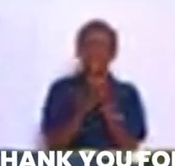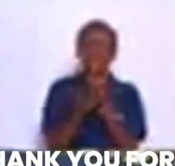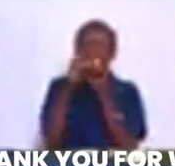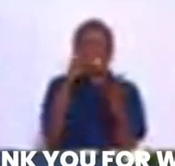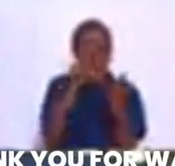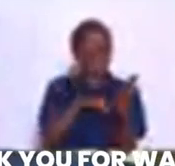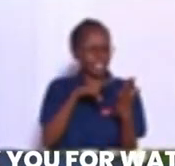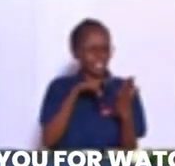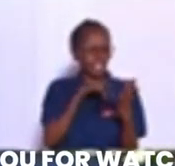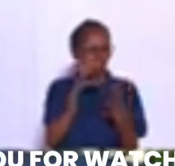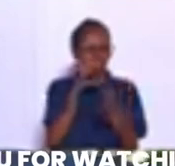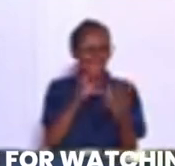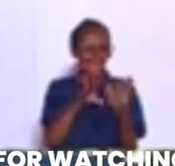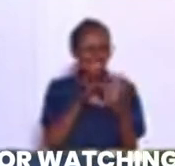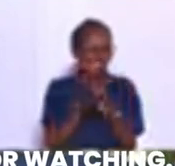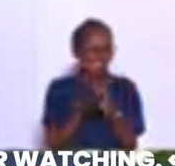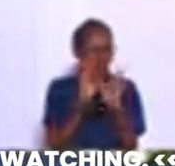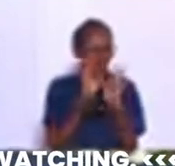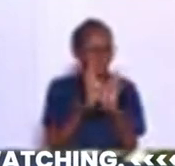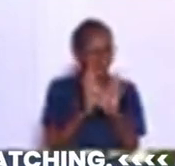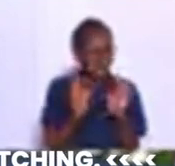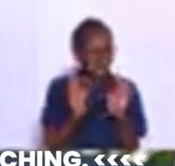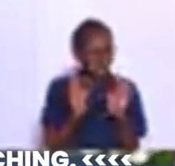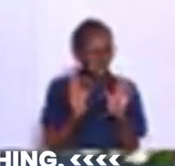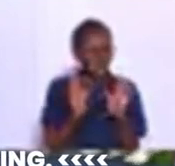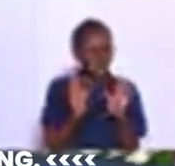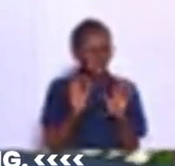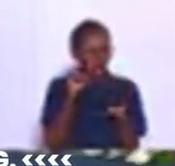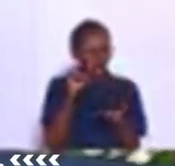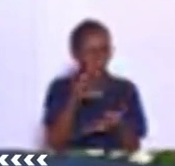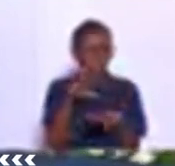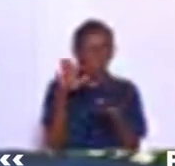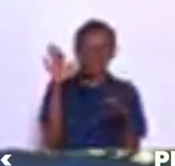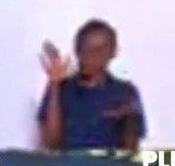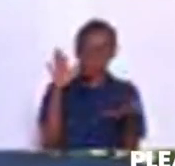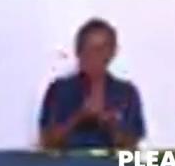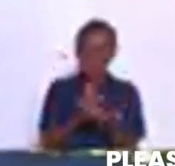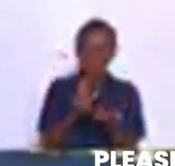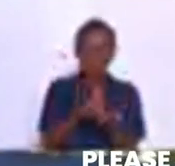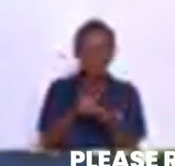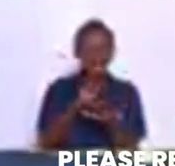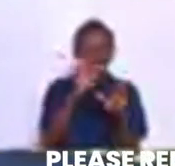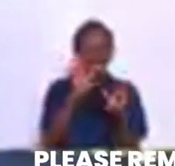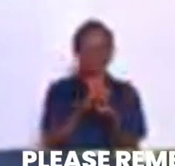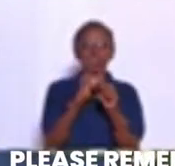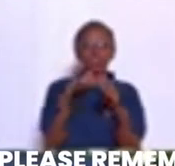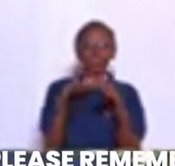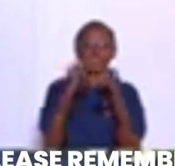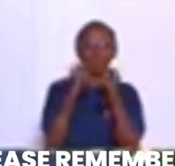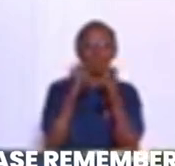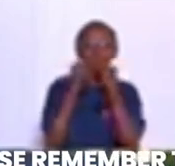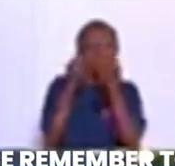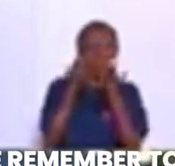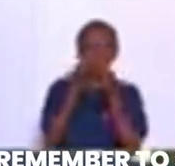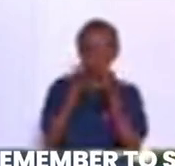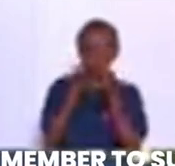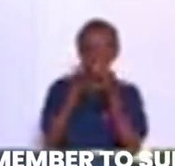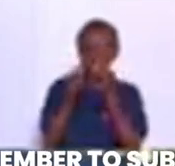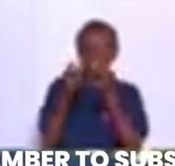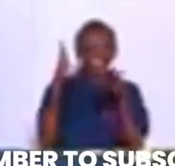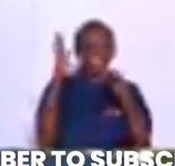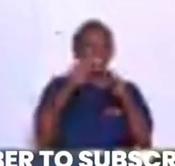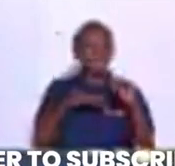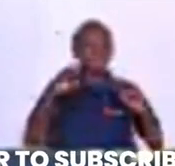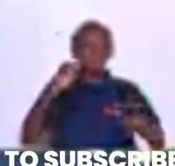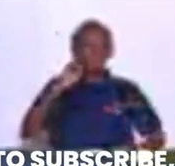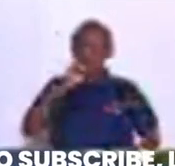single chapter of it, you would have got a lot of materials than shouting,